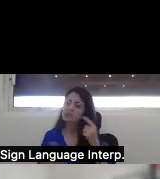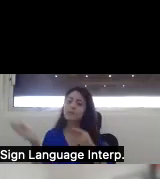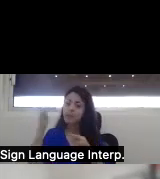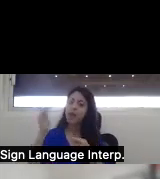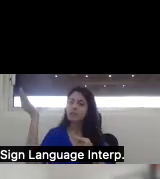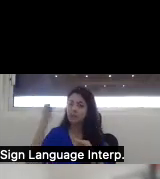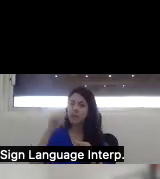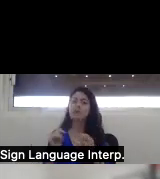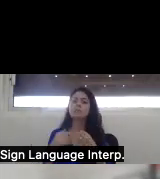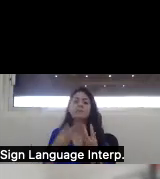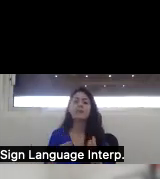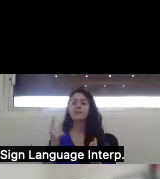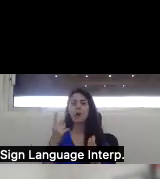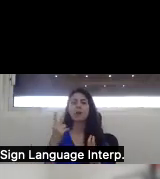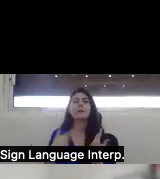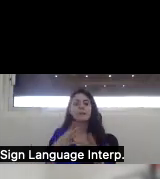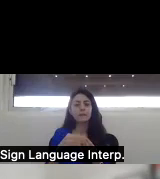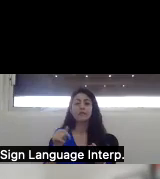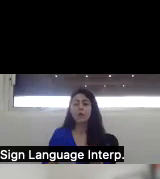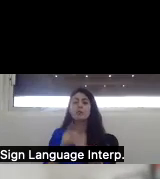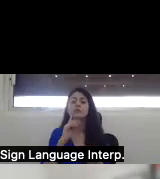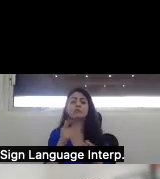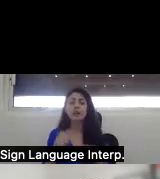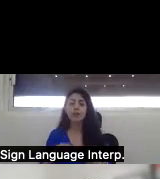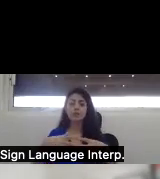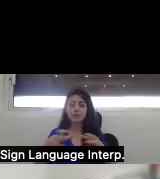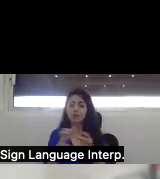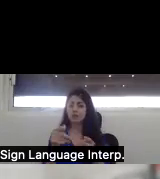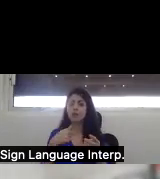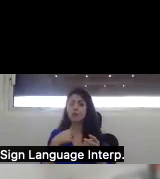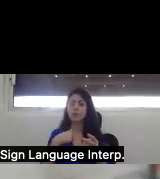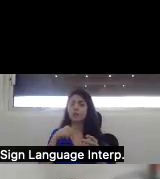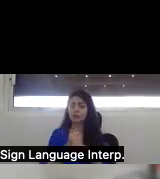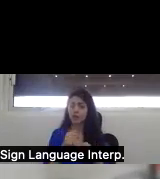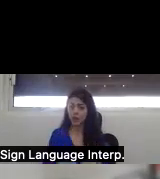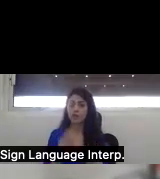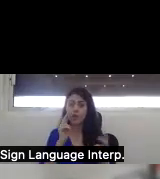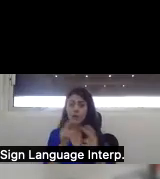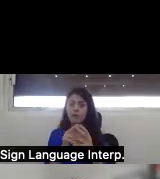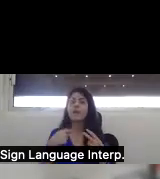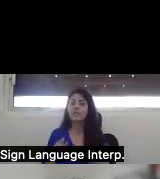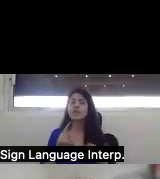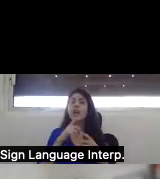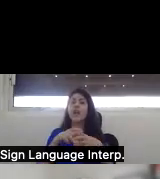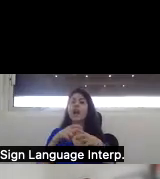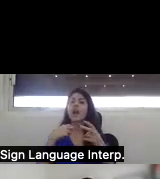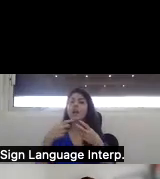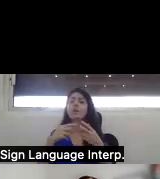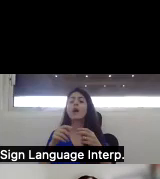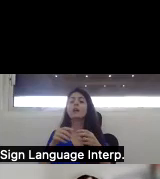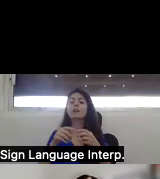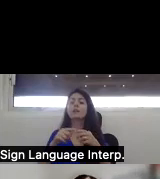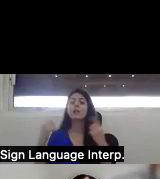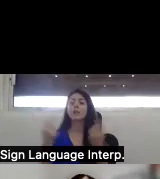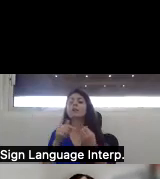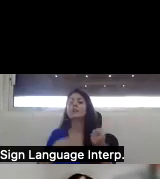regional dialogue for advocacy. So I think this is the end of my presentation. I will leave it here, and I am